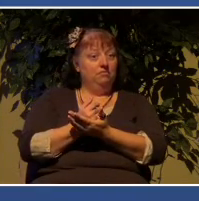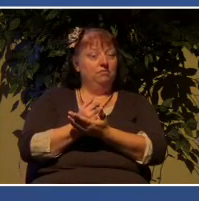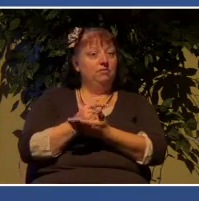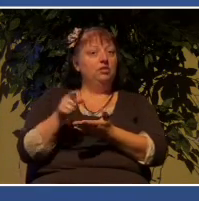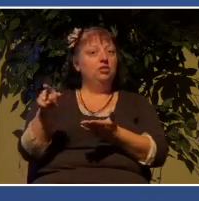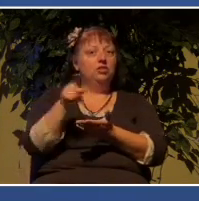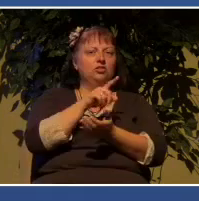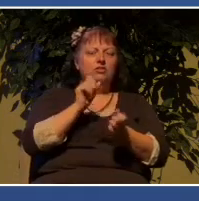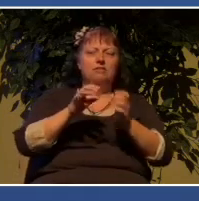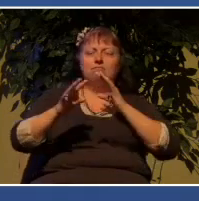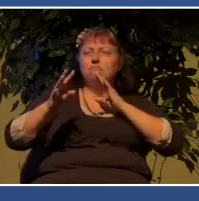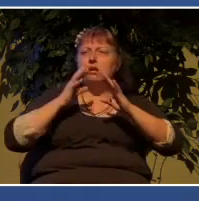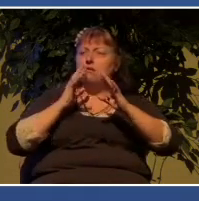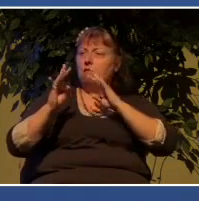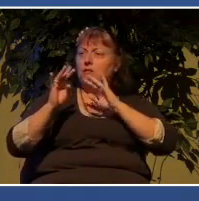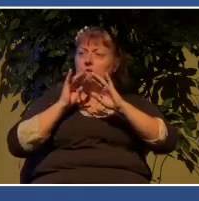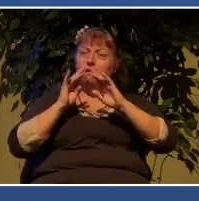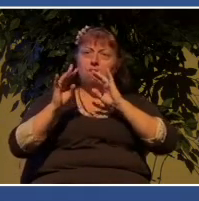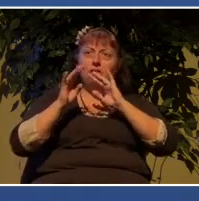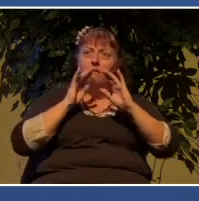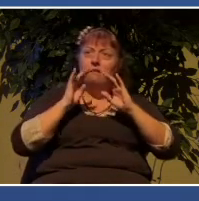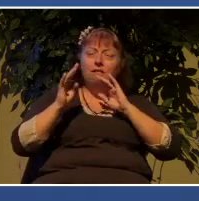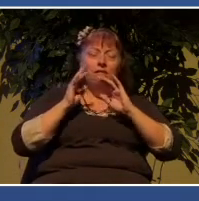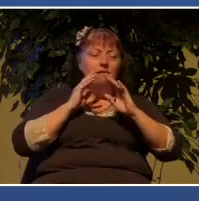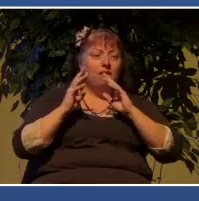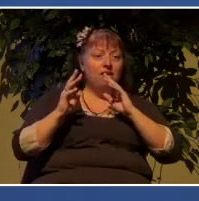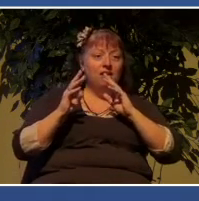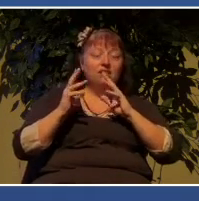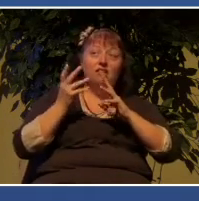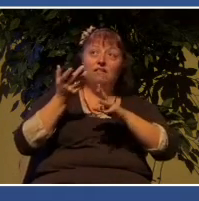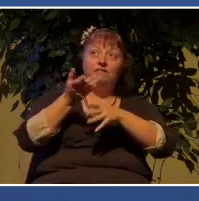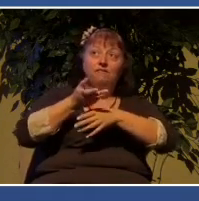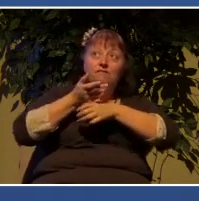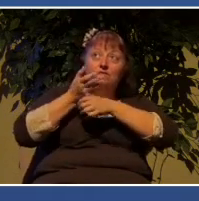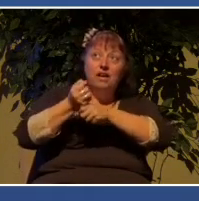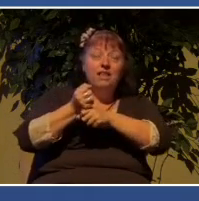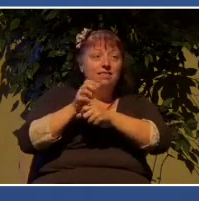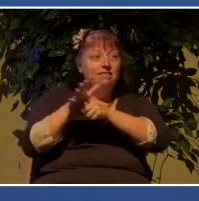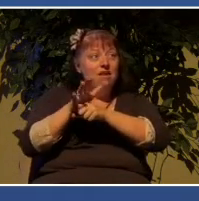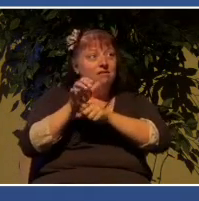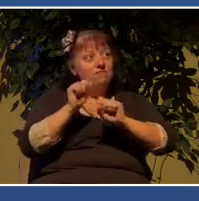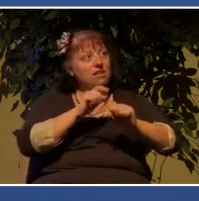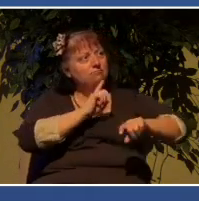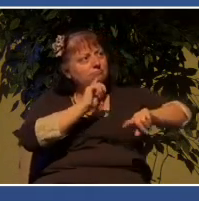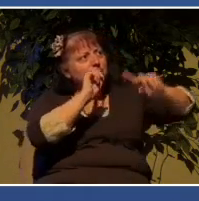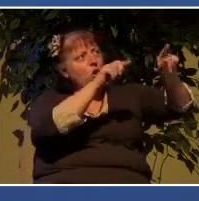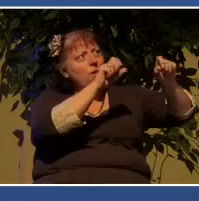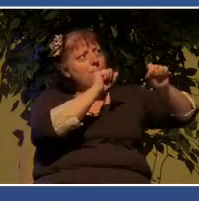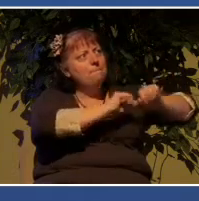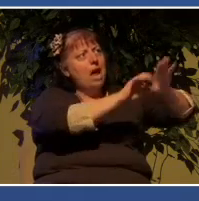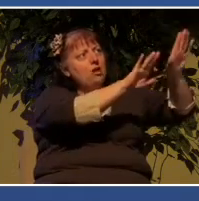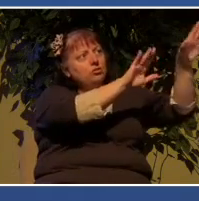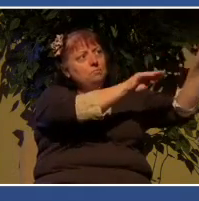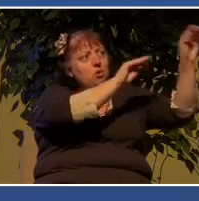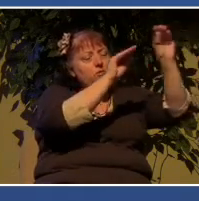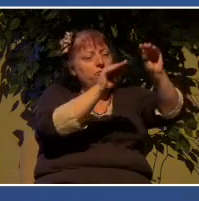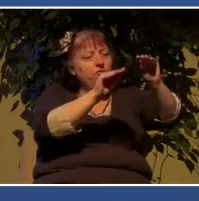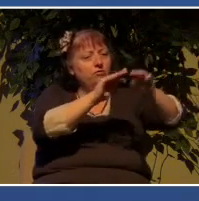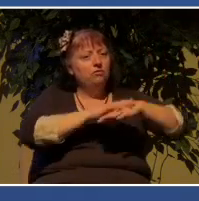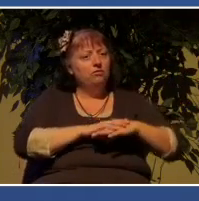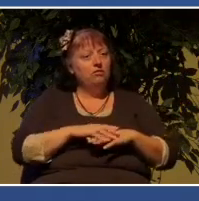of men and of angels, and you can have faith to move mountains, and you can give your body to be